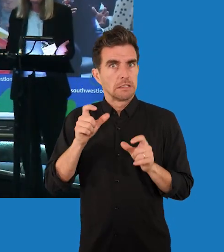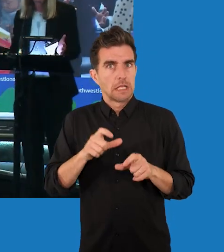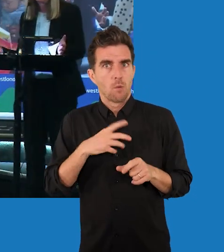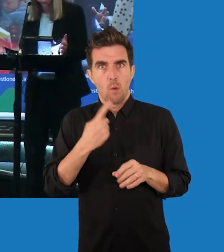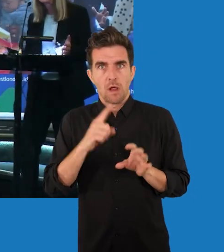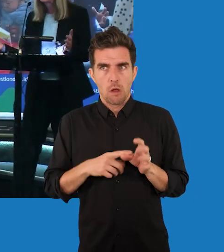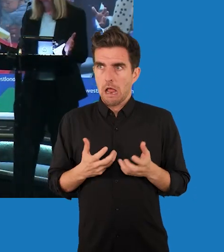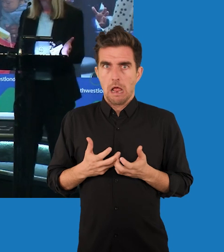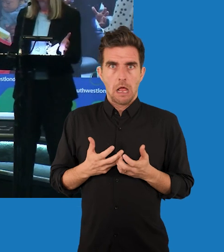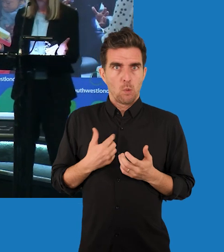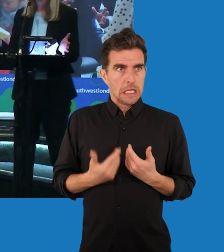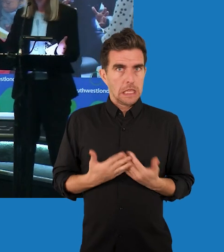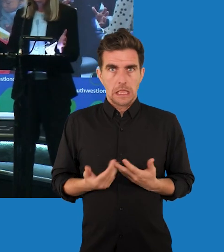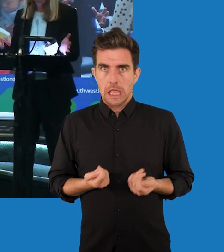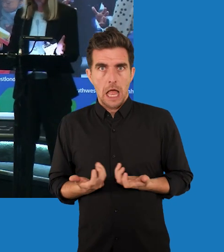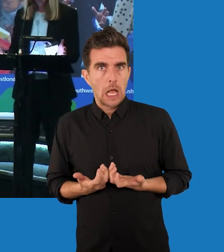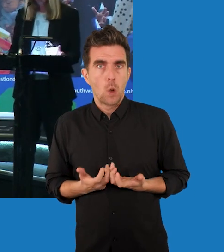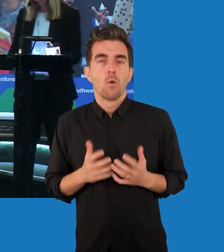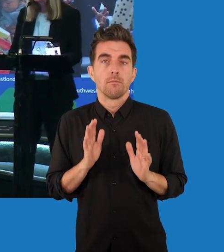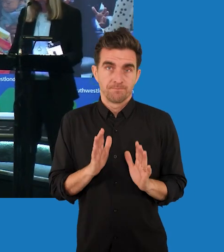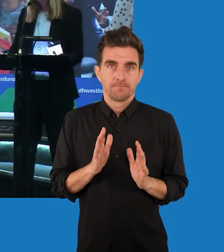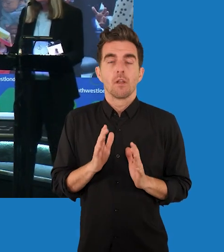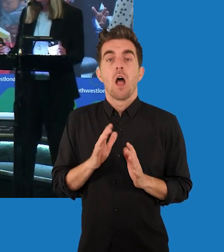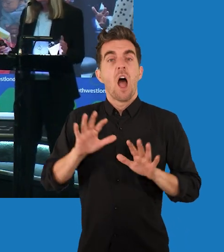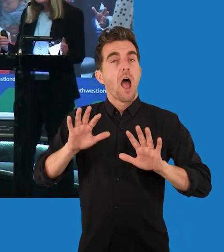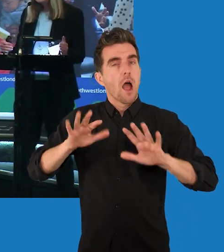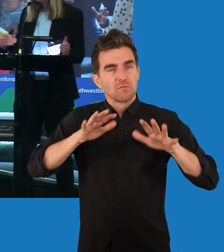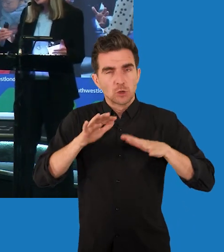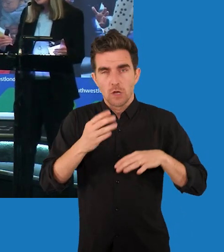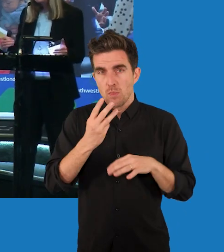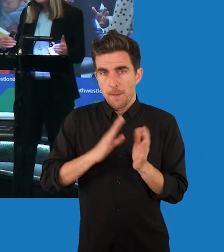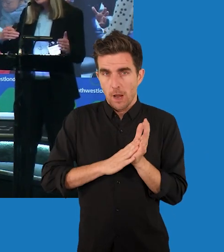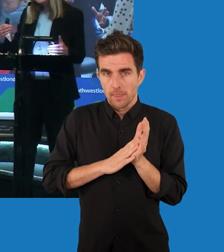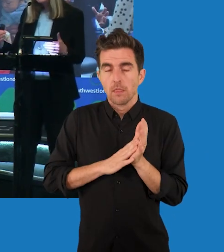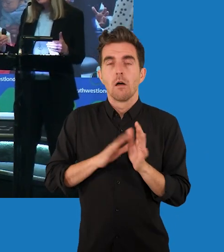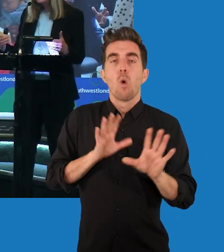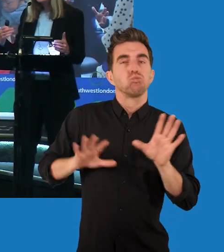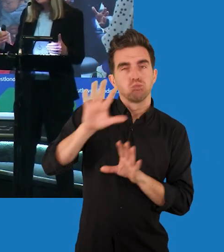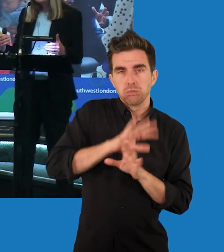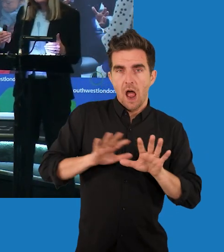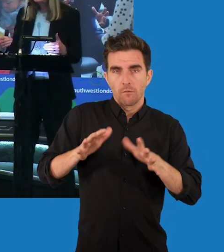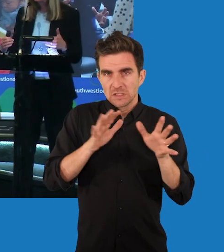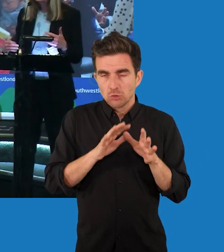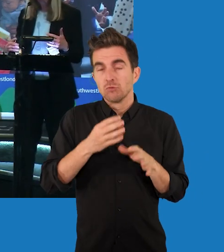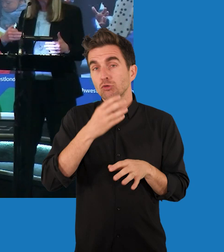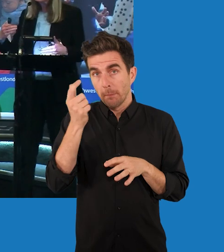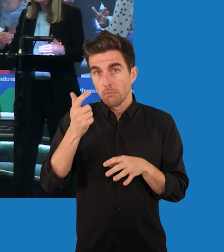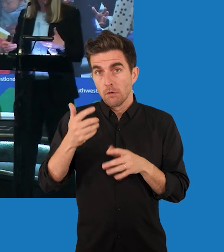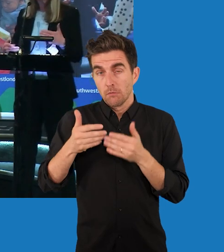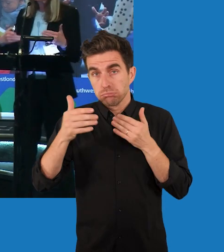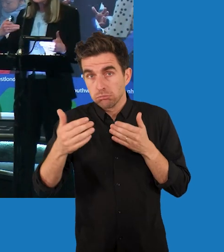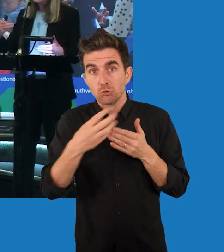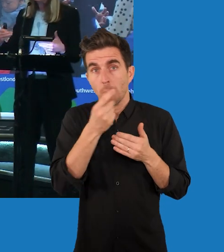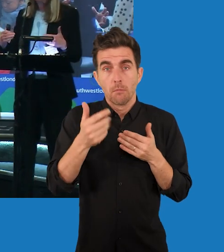and if some people are staying on for a year, how do you manage that? Well, actually, because the average is 3 months, that